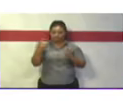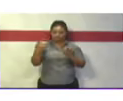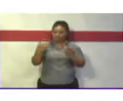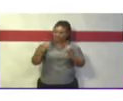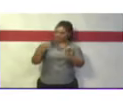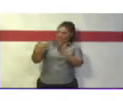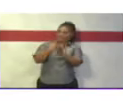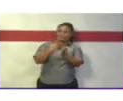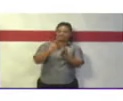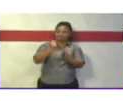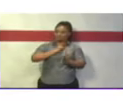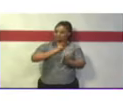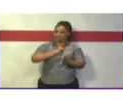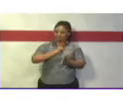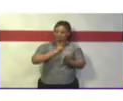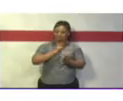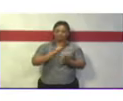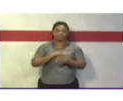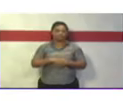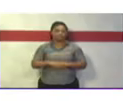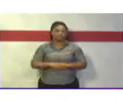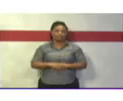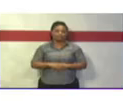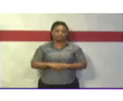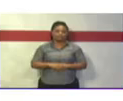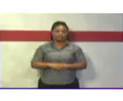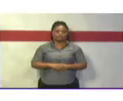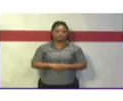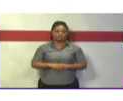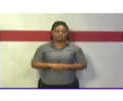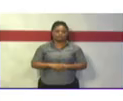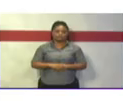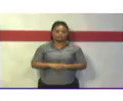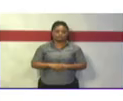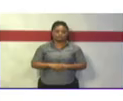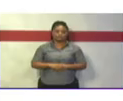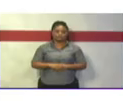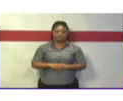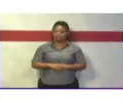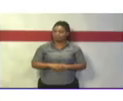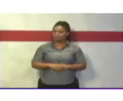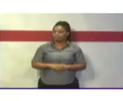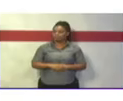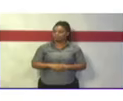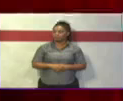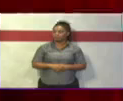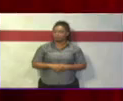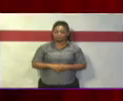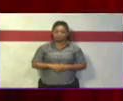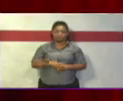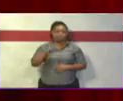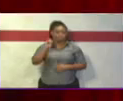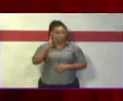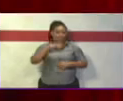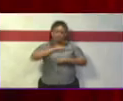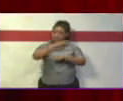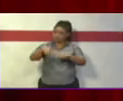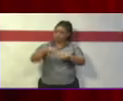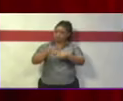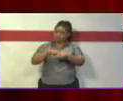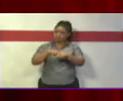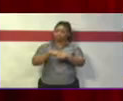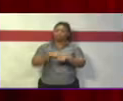onset of vaccination in the country? Thank you. Okay, so nationally, in terms